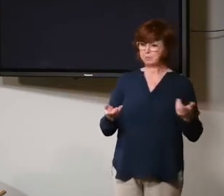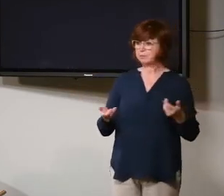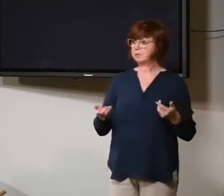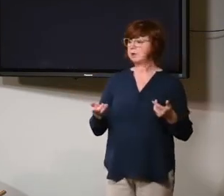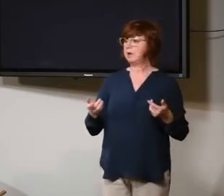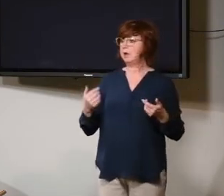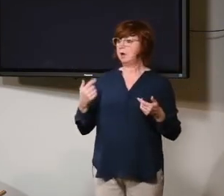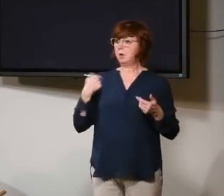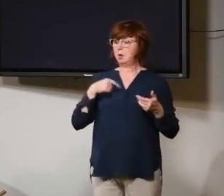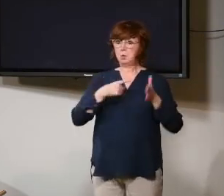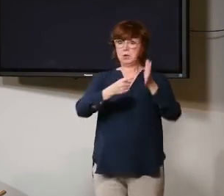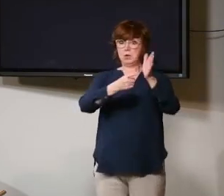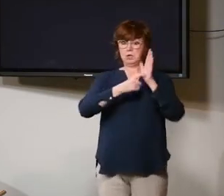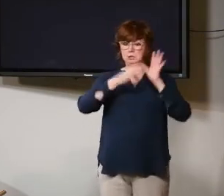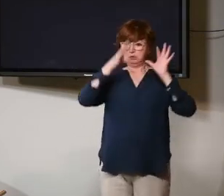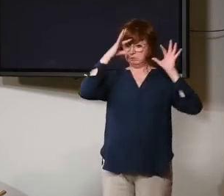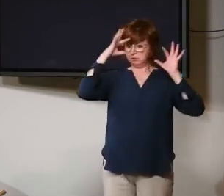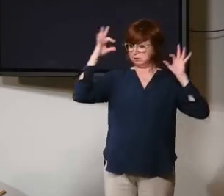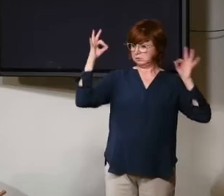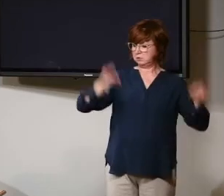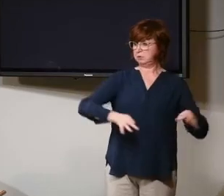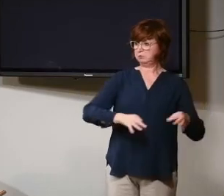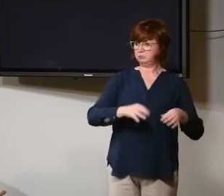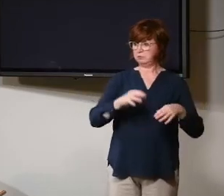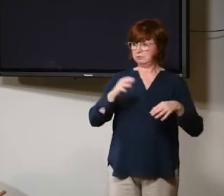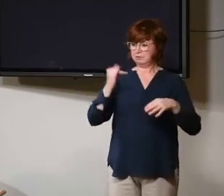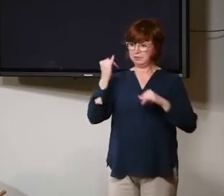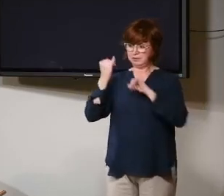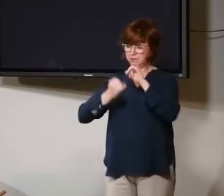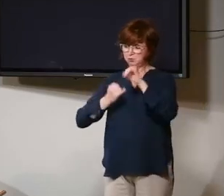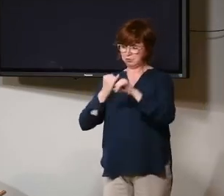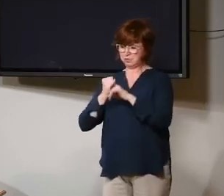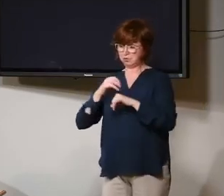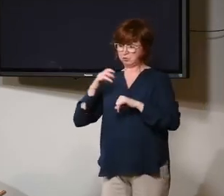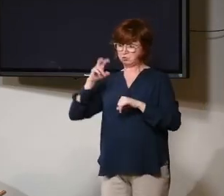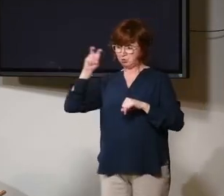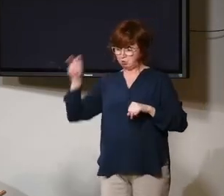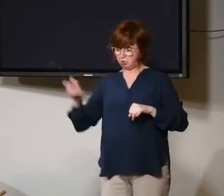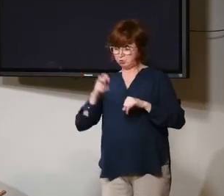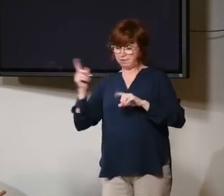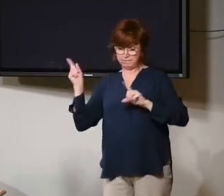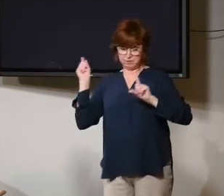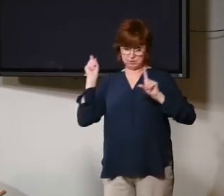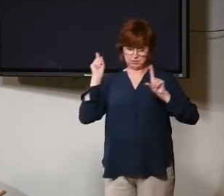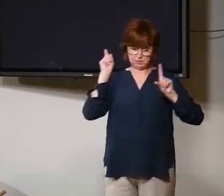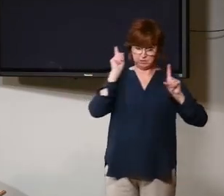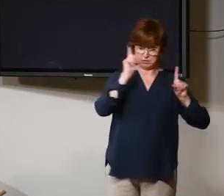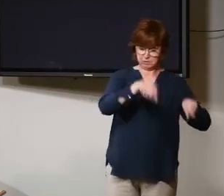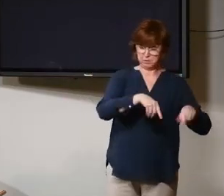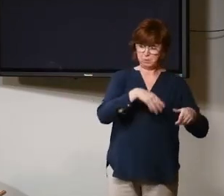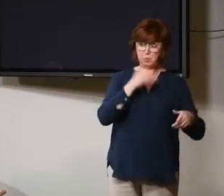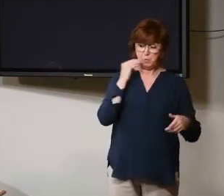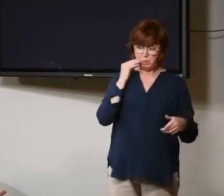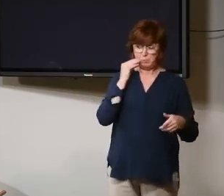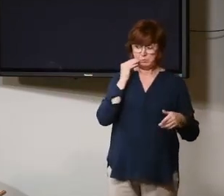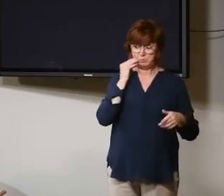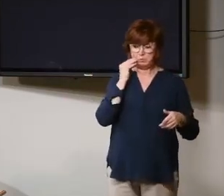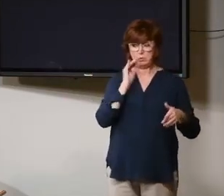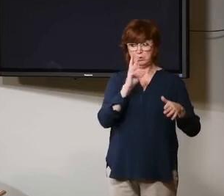self-isolation on people that are returning from international travel was an exception to that, in that it was